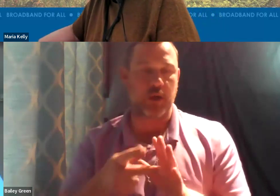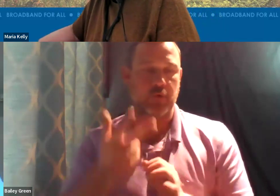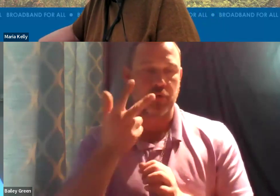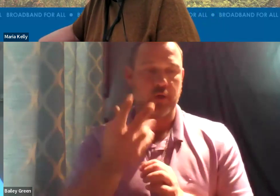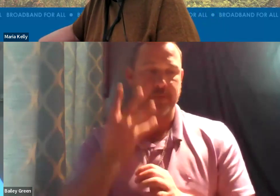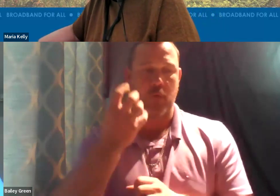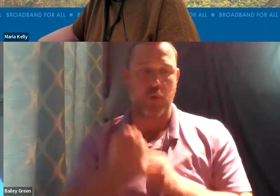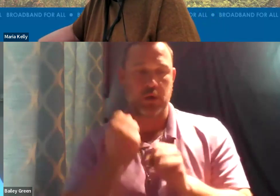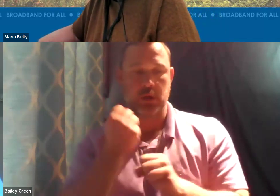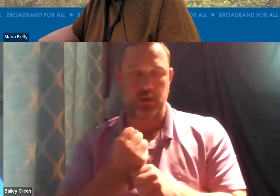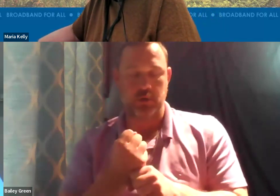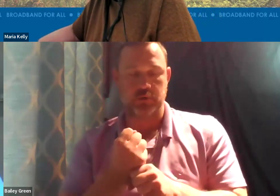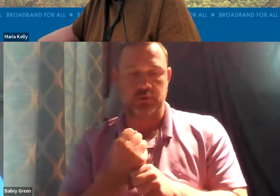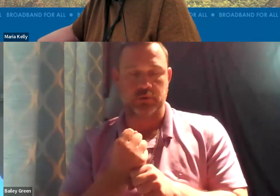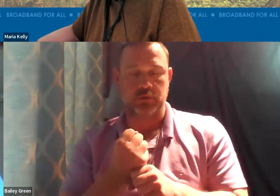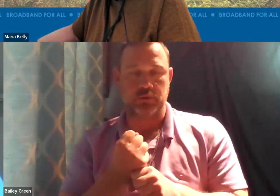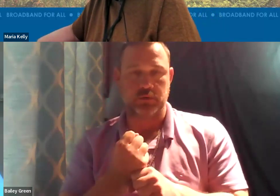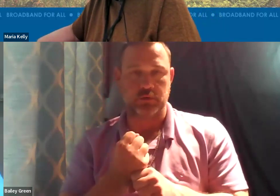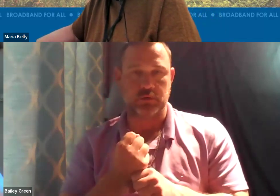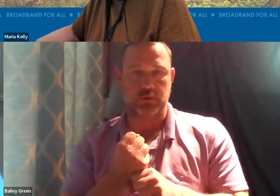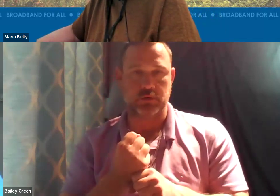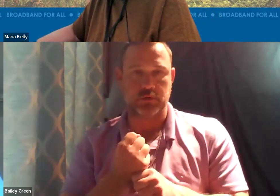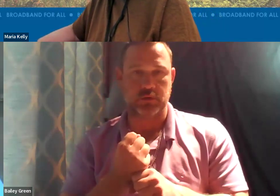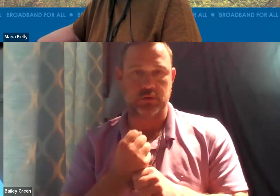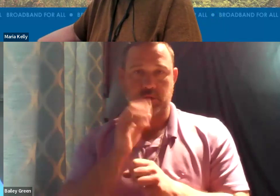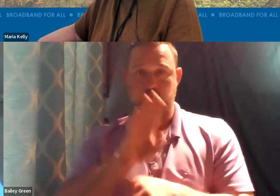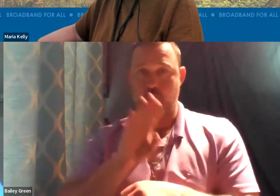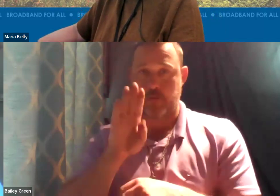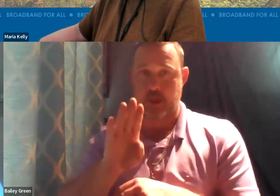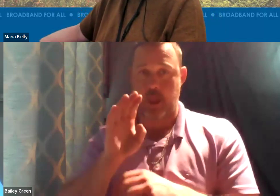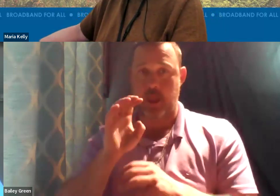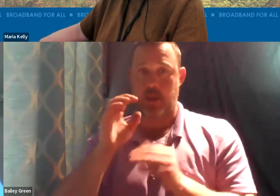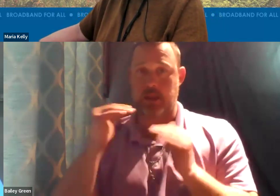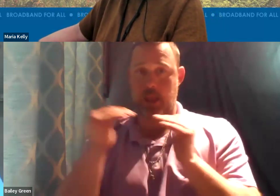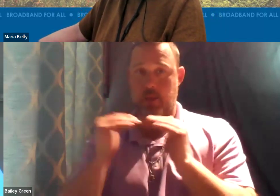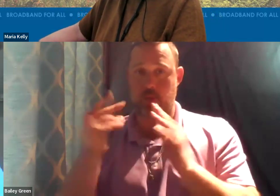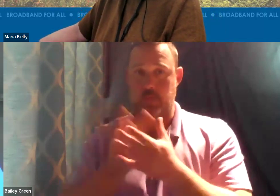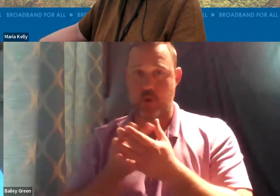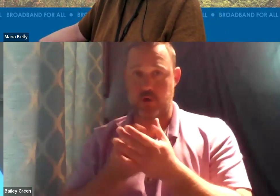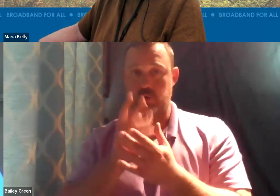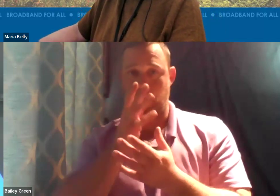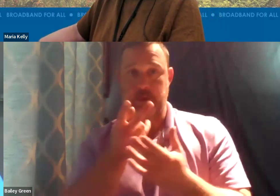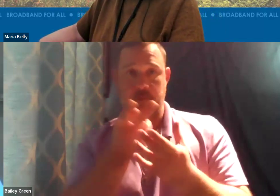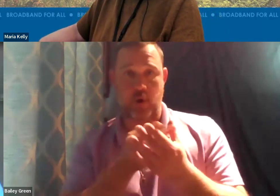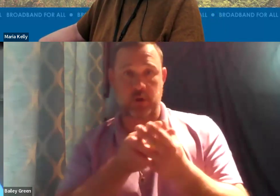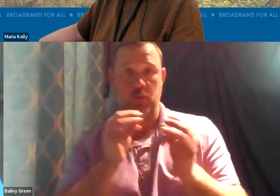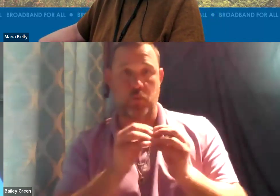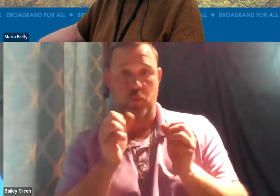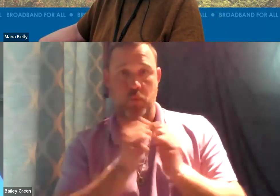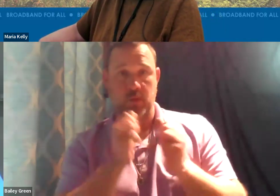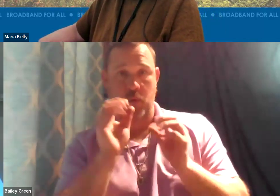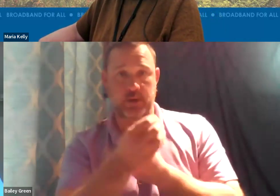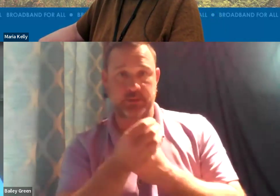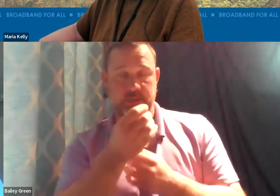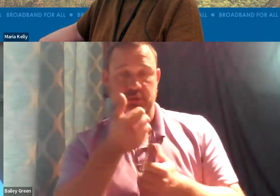years, is the broadband equity partnership going to be partnering with organizations on their